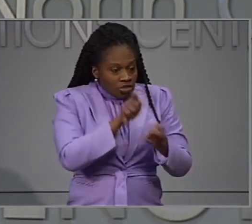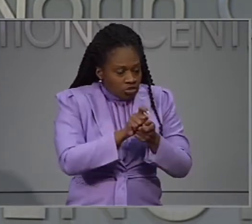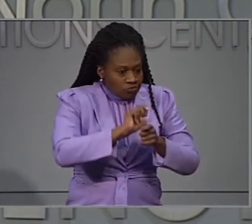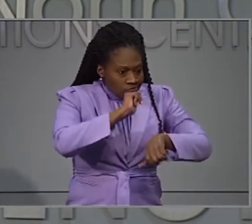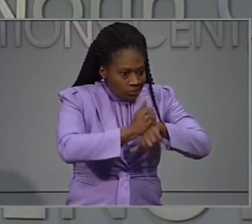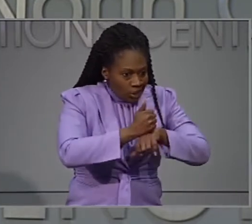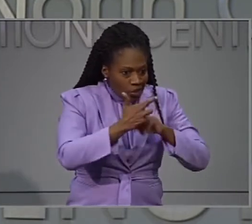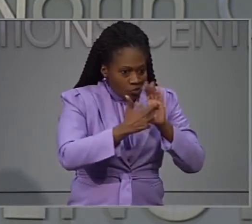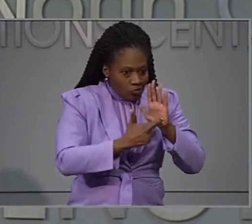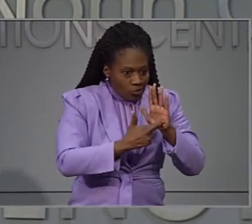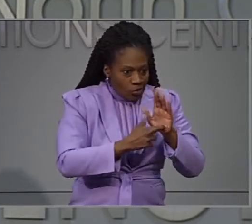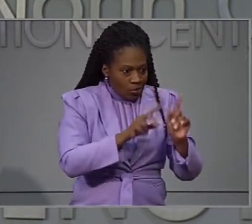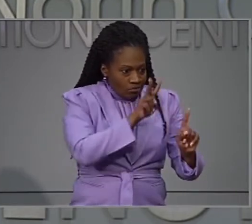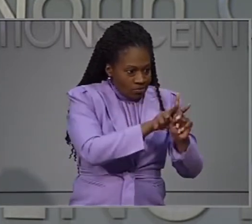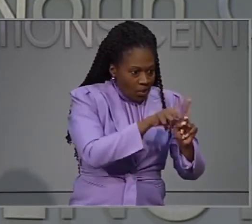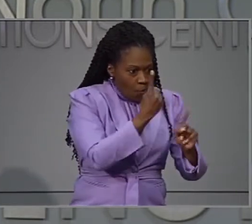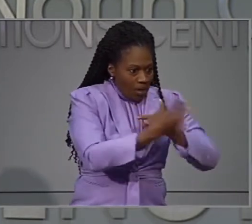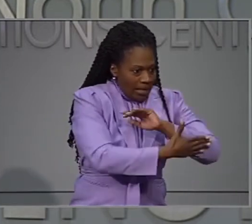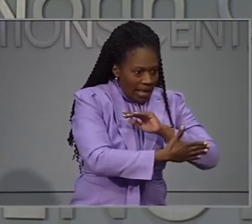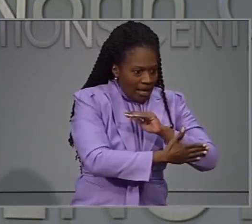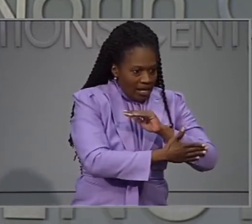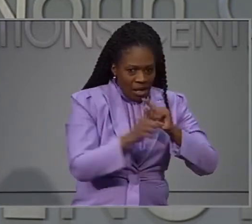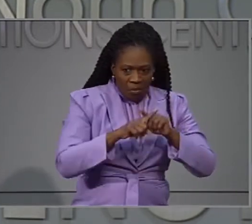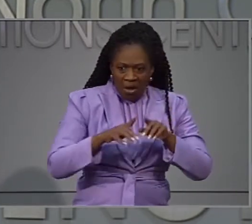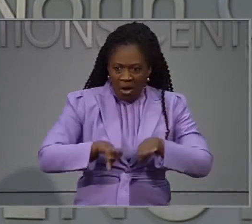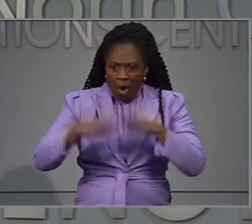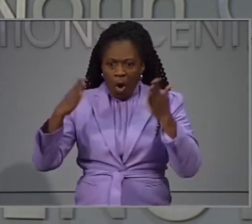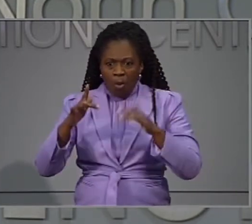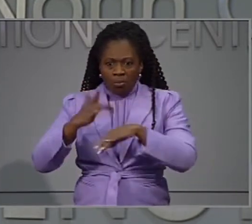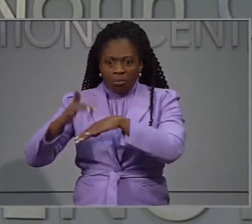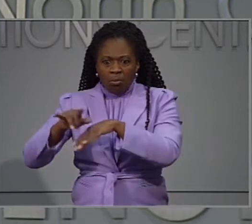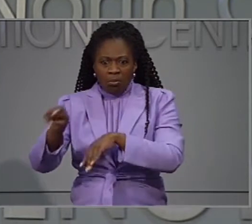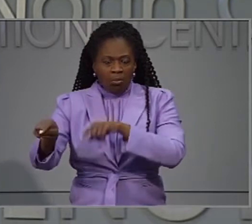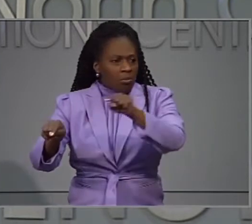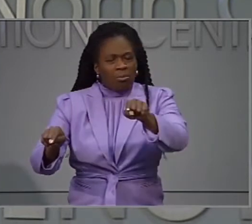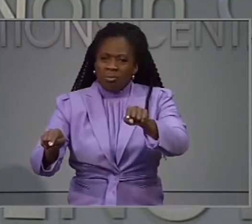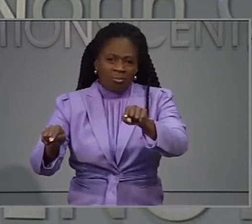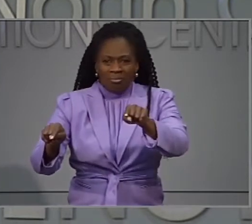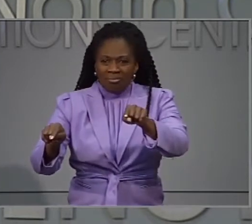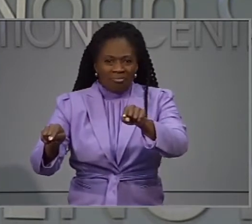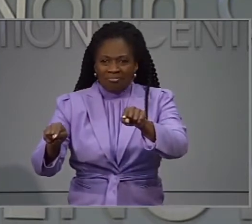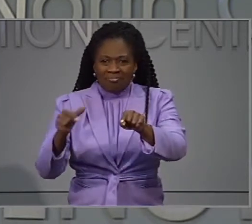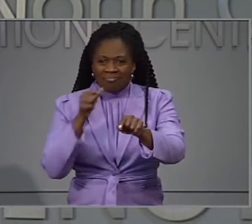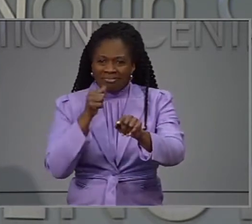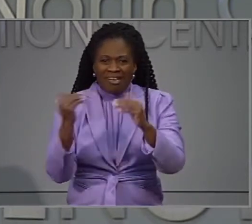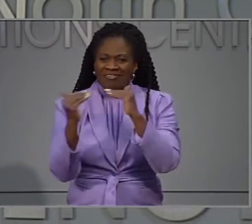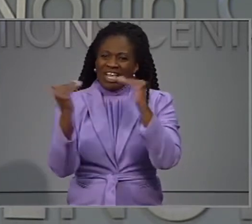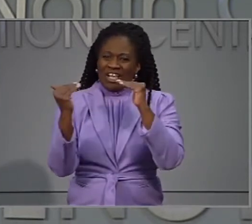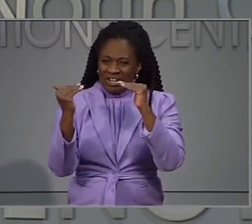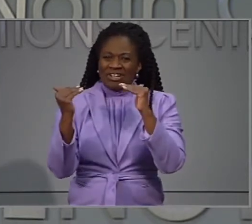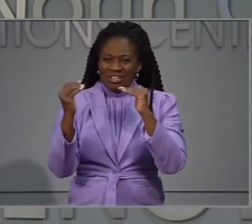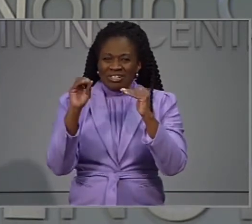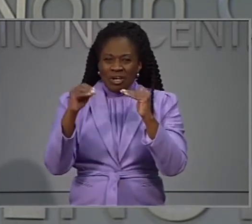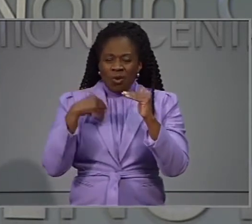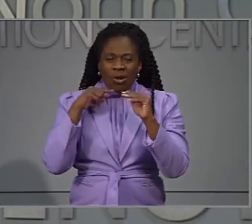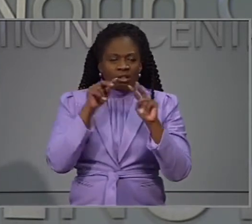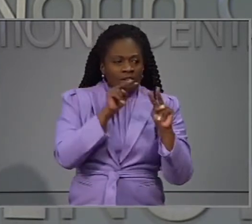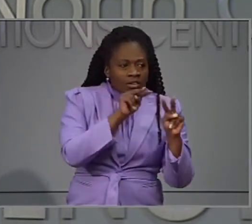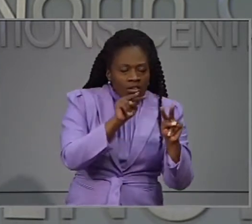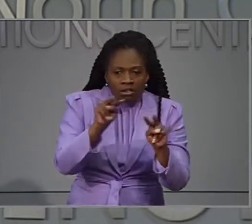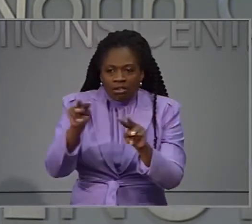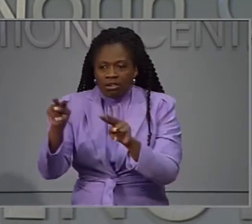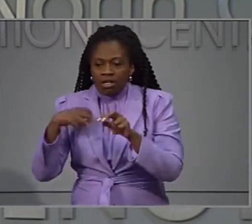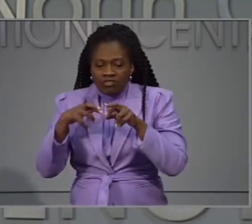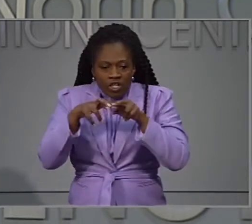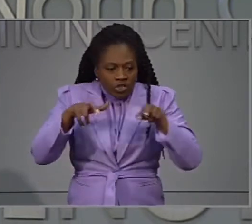of rules in one particular county. But we have left open the possibility of looking at regions of our state